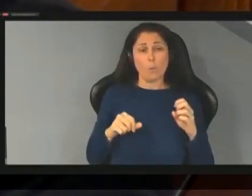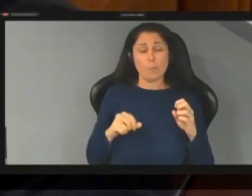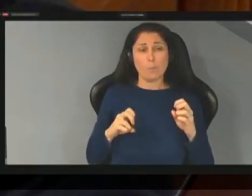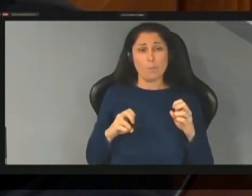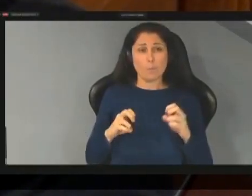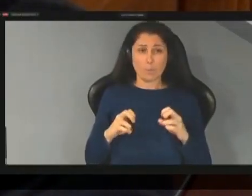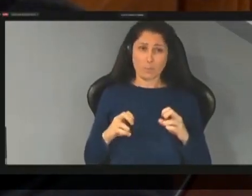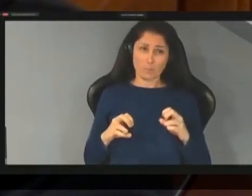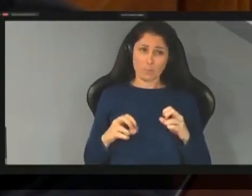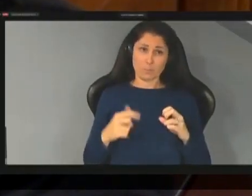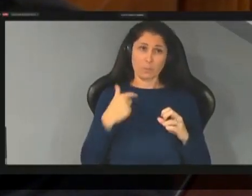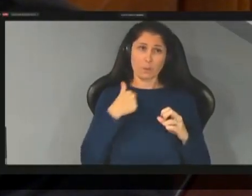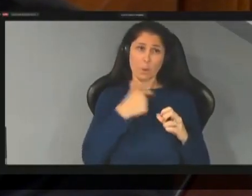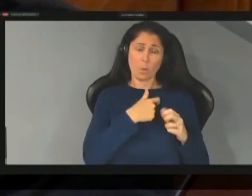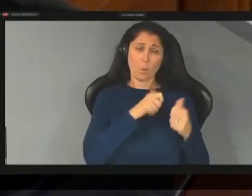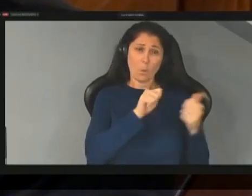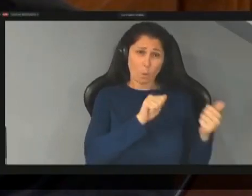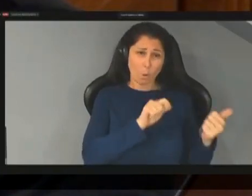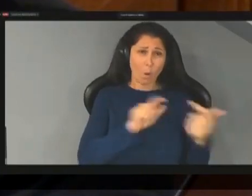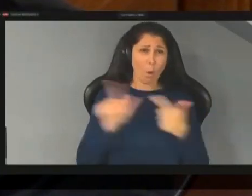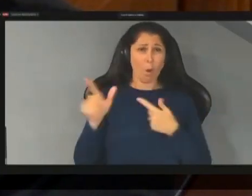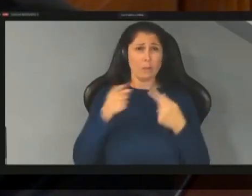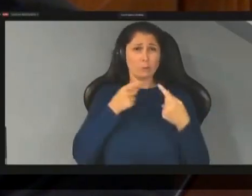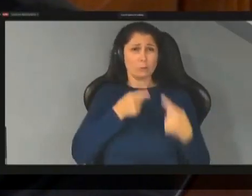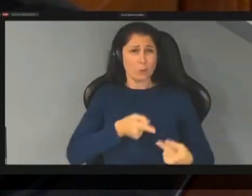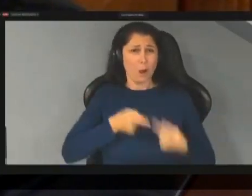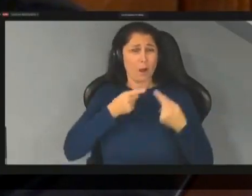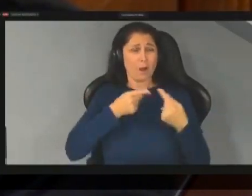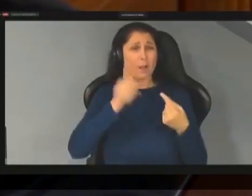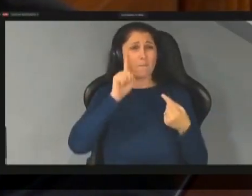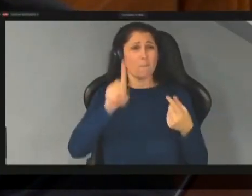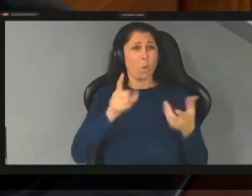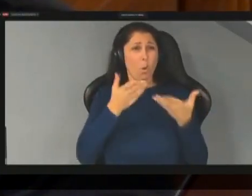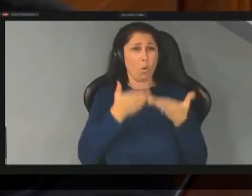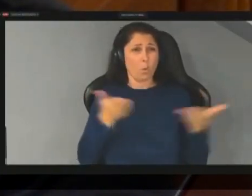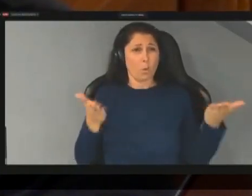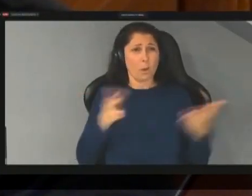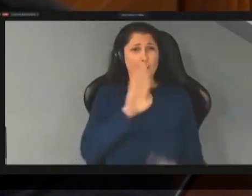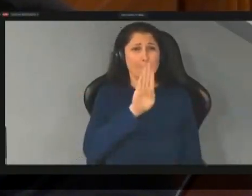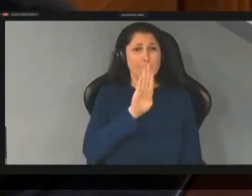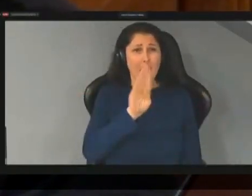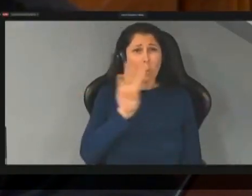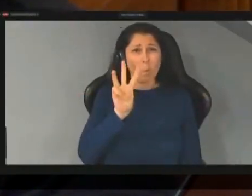we are all struggling for resources, bandwidth, and capacity.